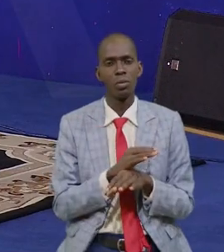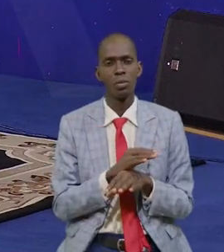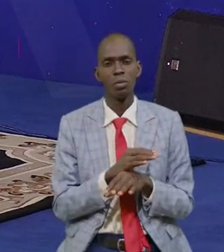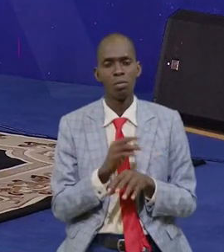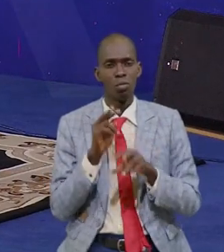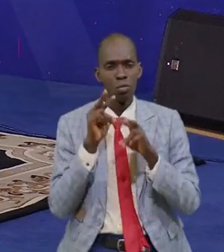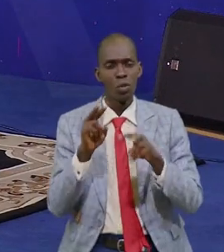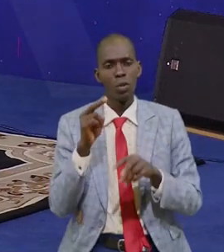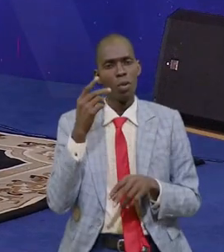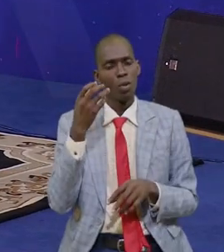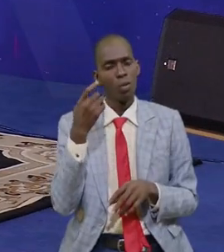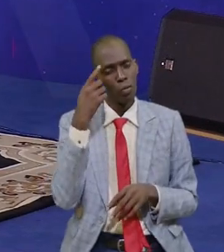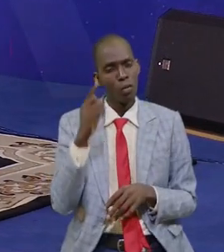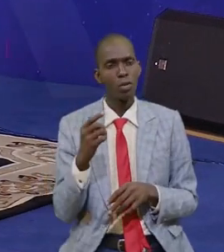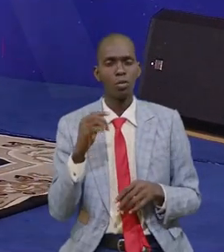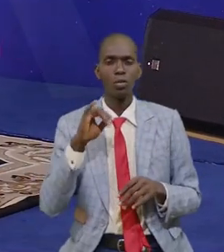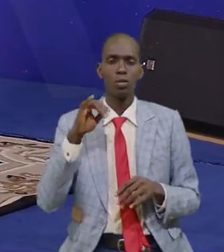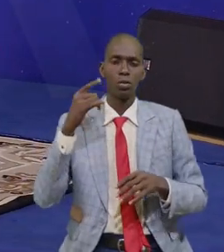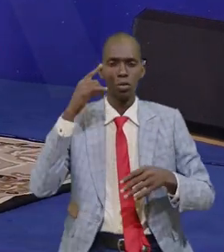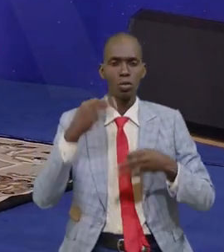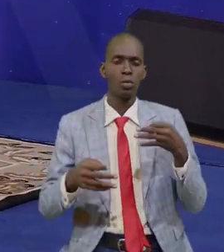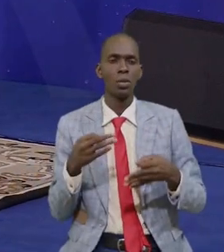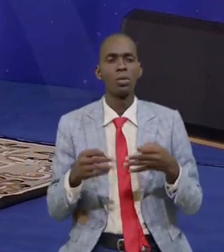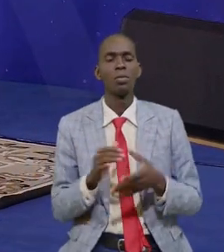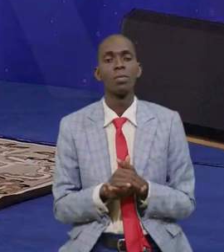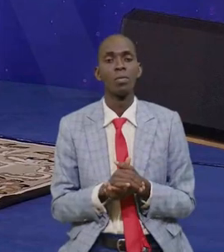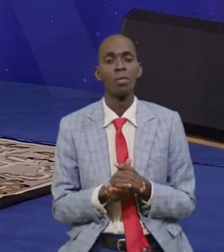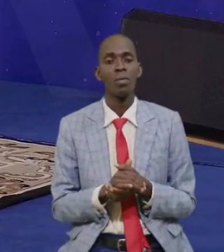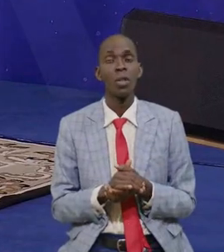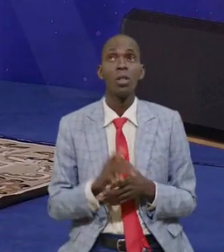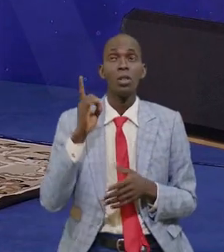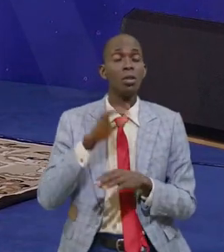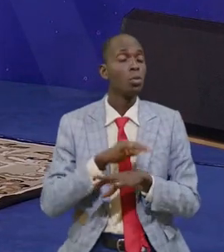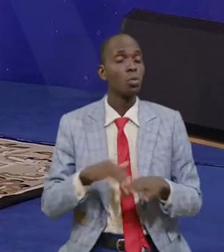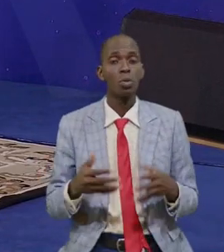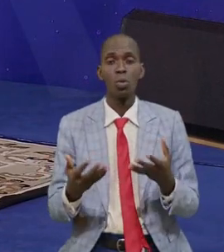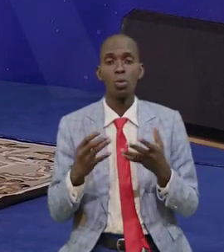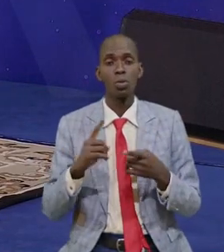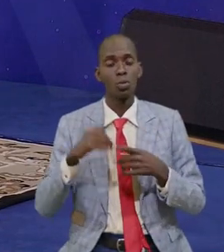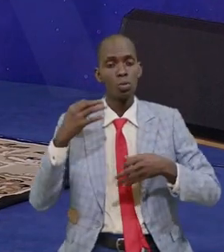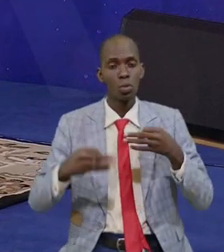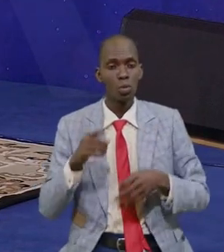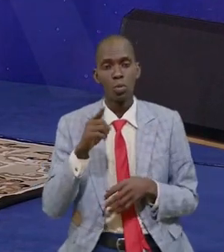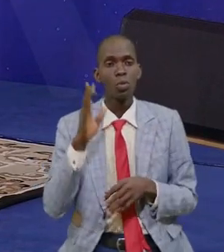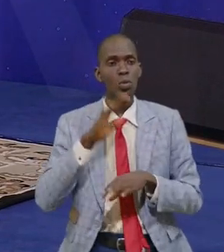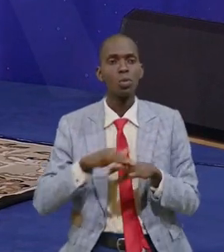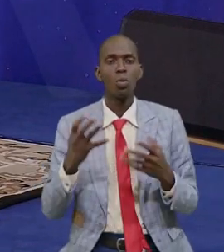judgment. Now you are the one looking for the judgment. He doesn't want to judge you. He doesn't want to condemn